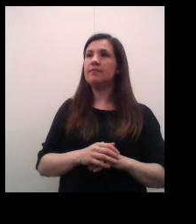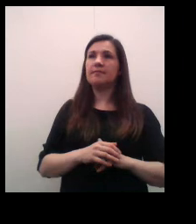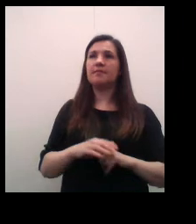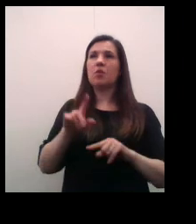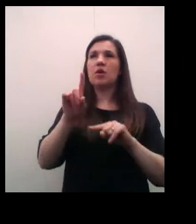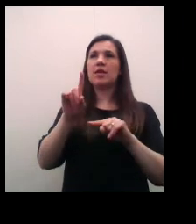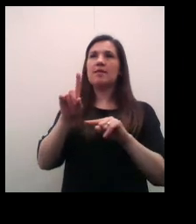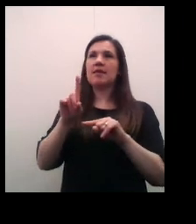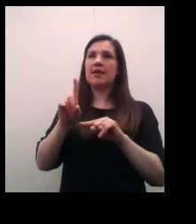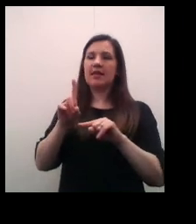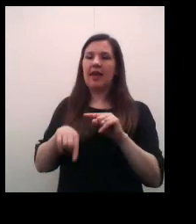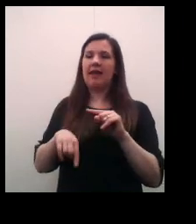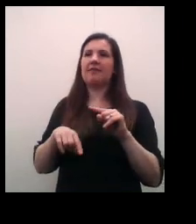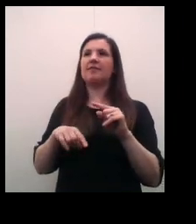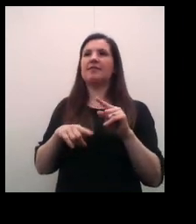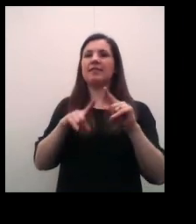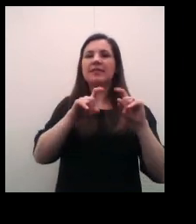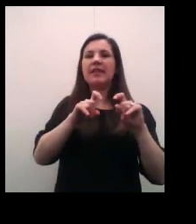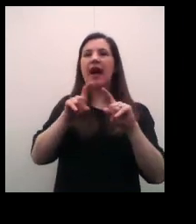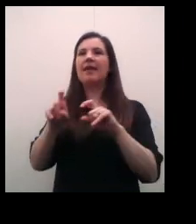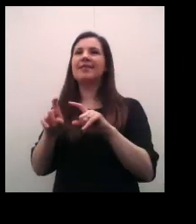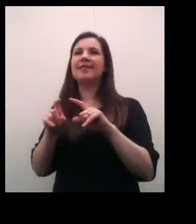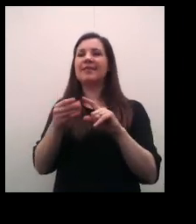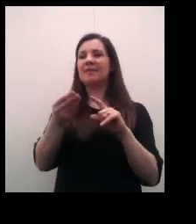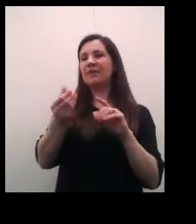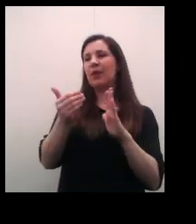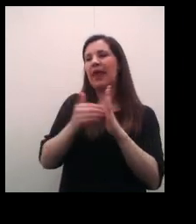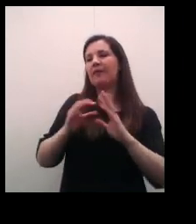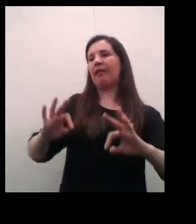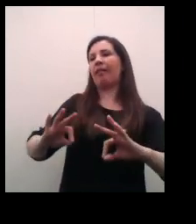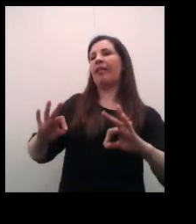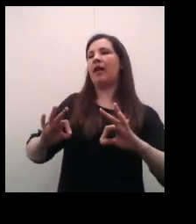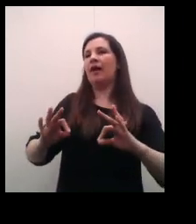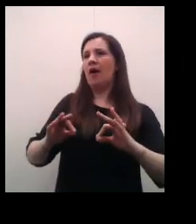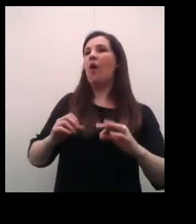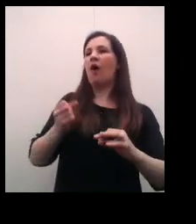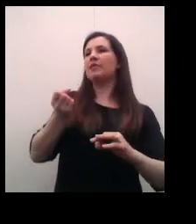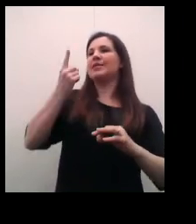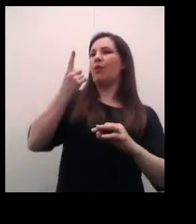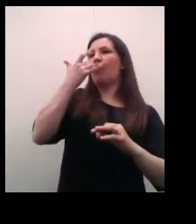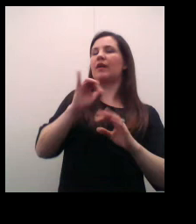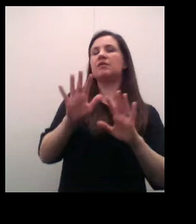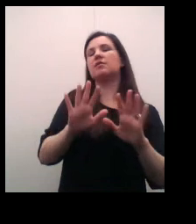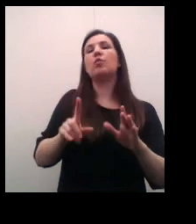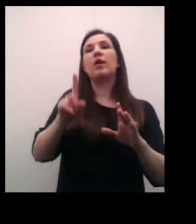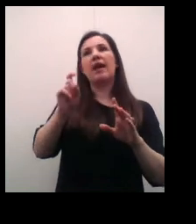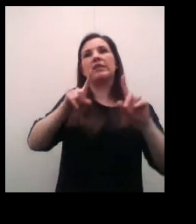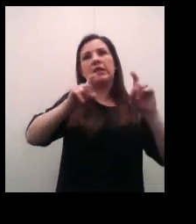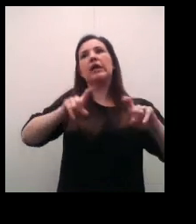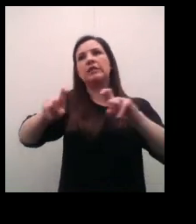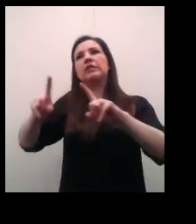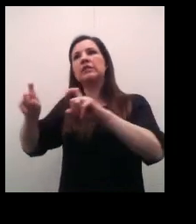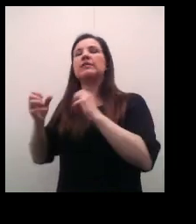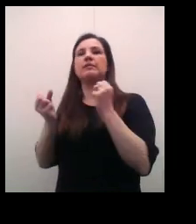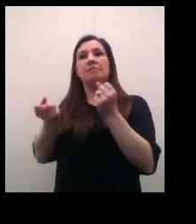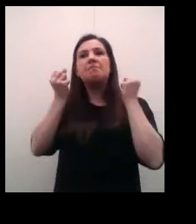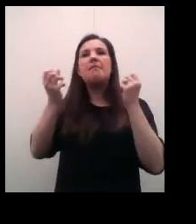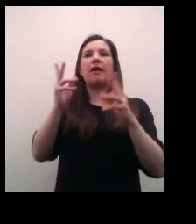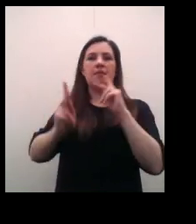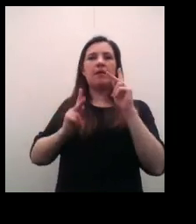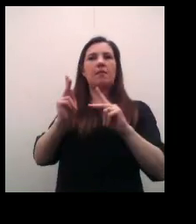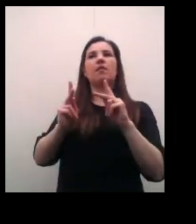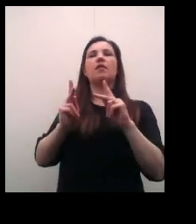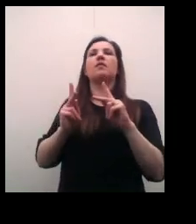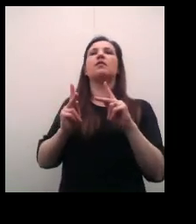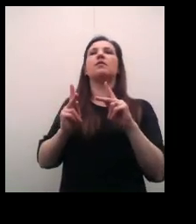get just a small portion of the population, like a few thousand, and have a good idea, because we have to do test kits that are testing